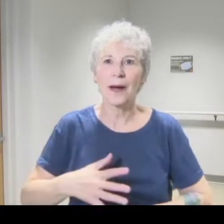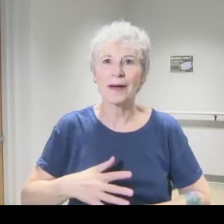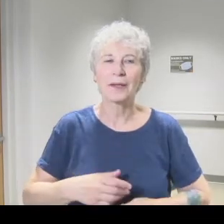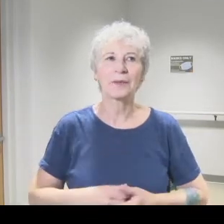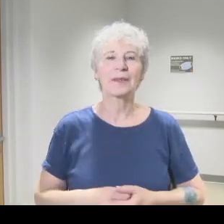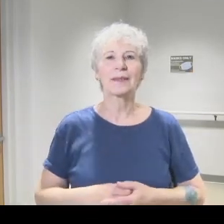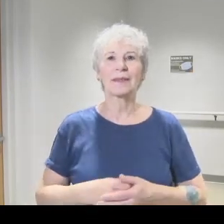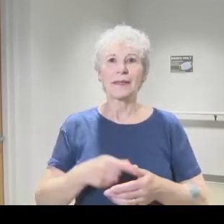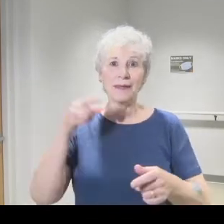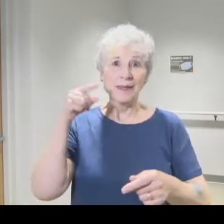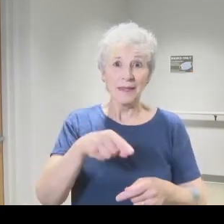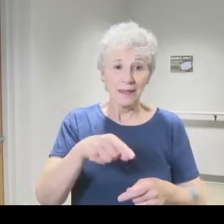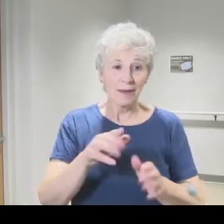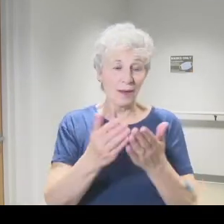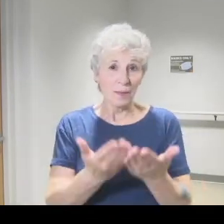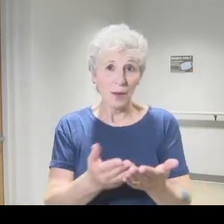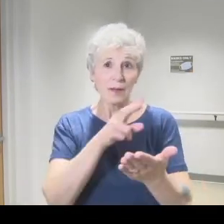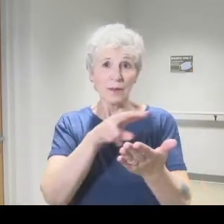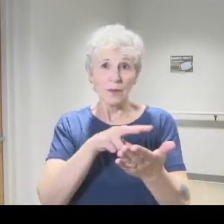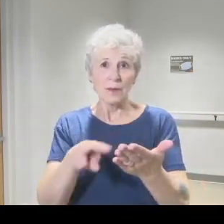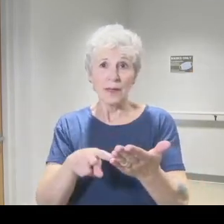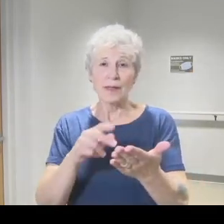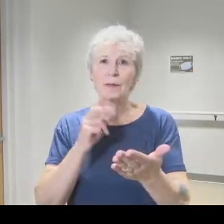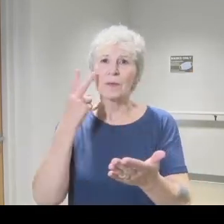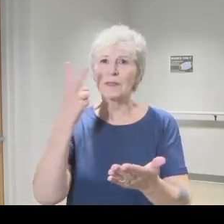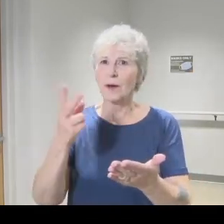And in there, we saw truth.